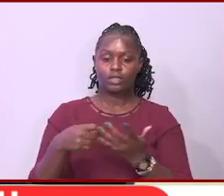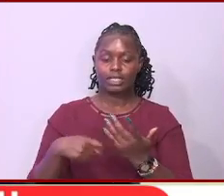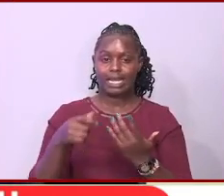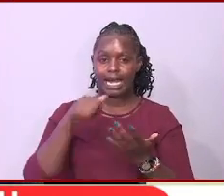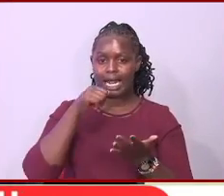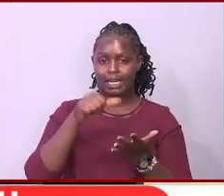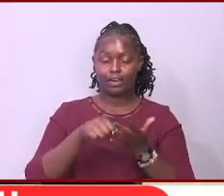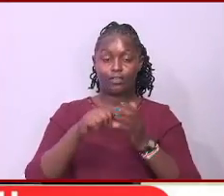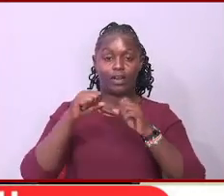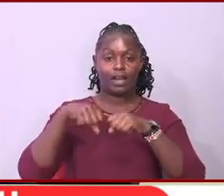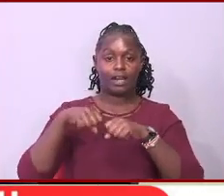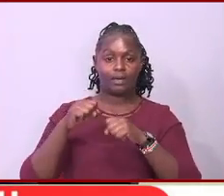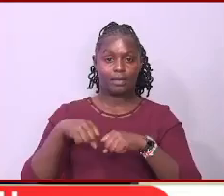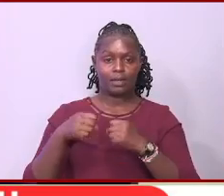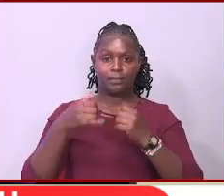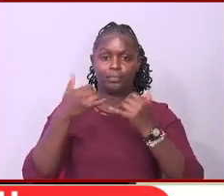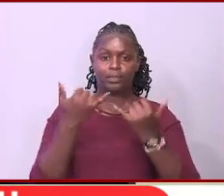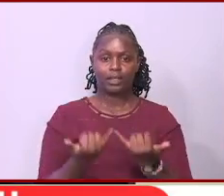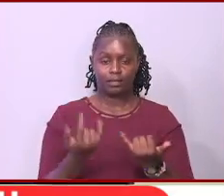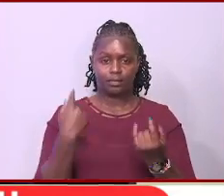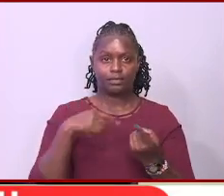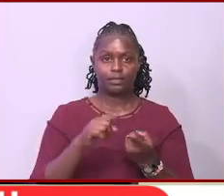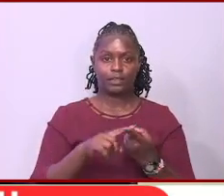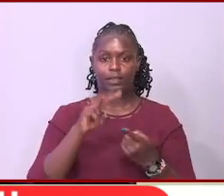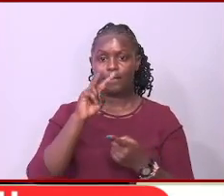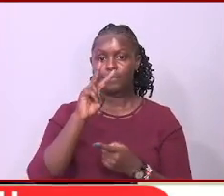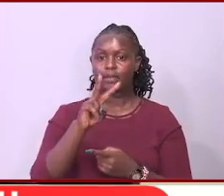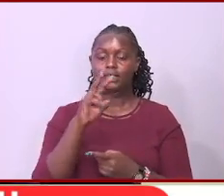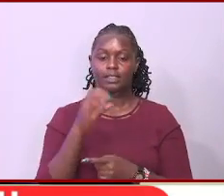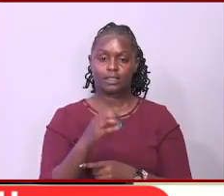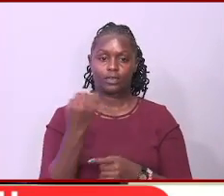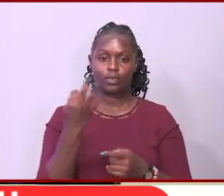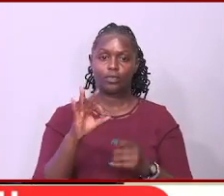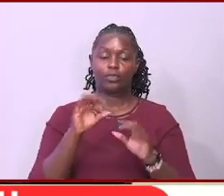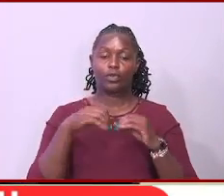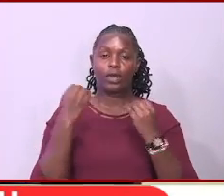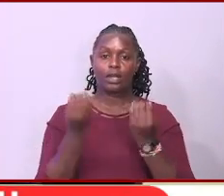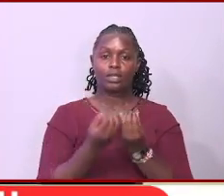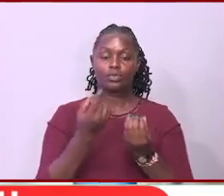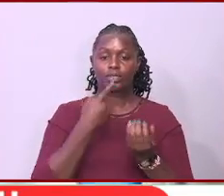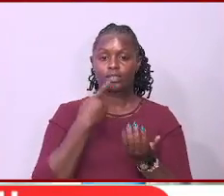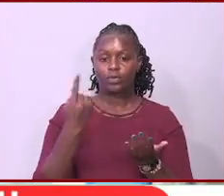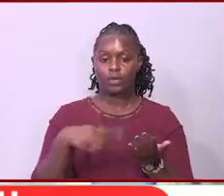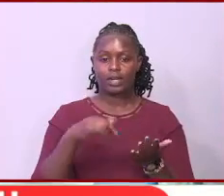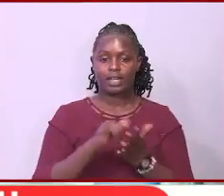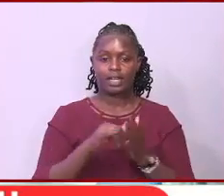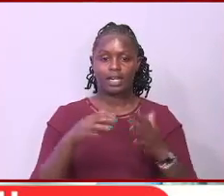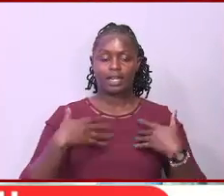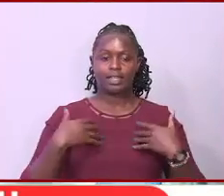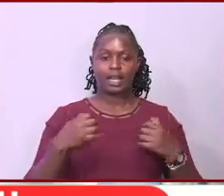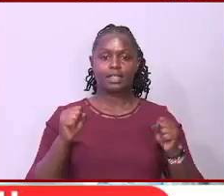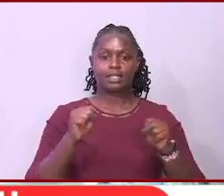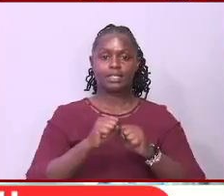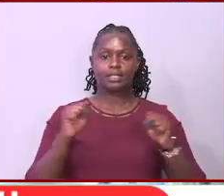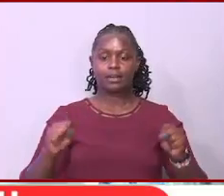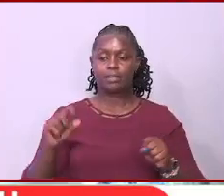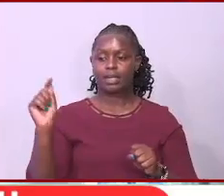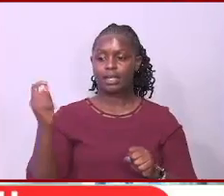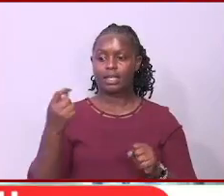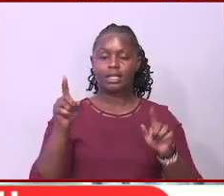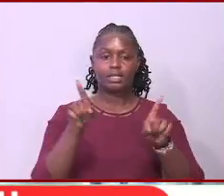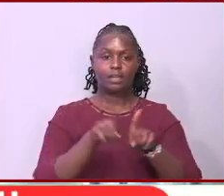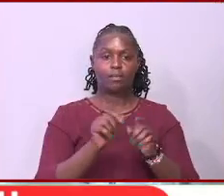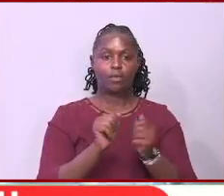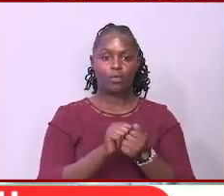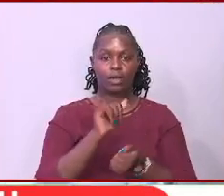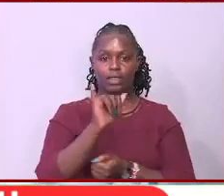Georg Wille, the vice president of Austria's largest welfare organization, says the healthcare system in Kenya is similar to that in Austria,